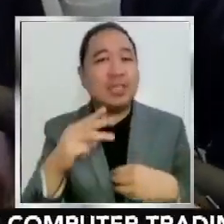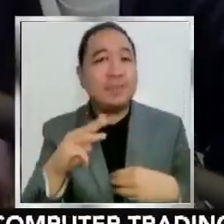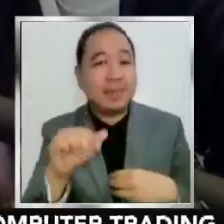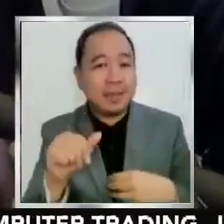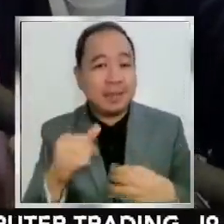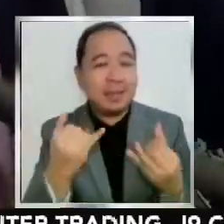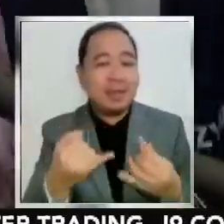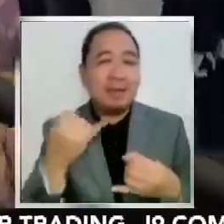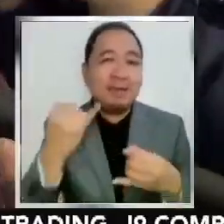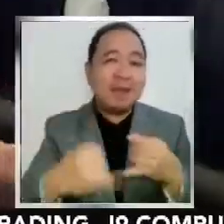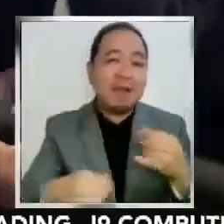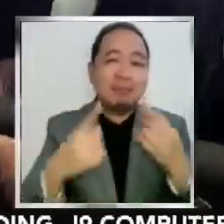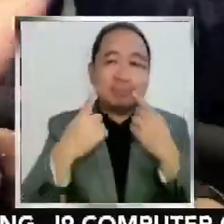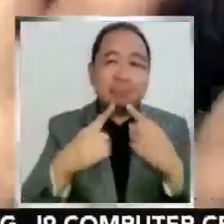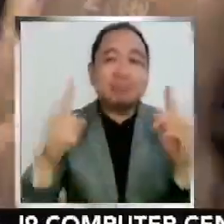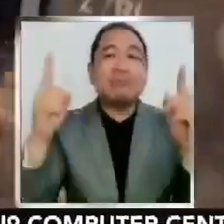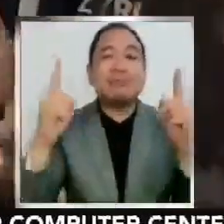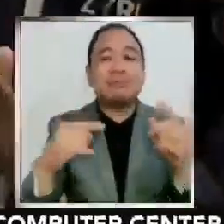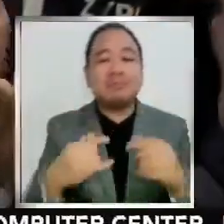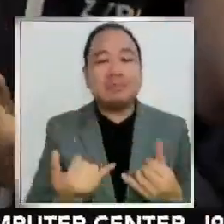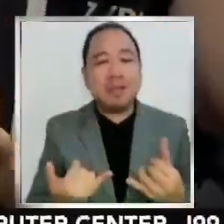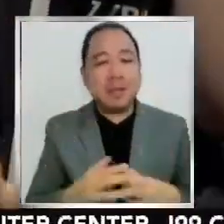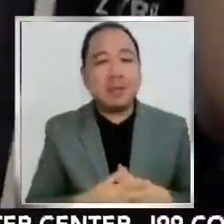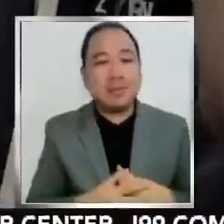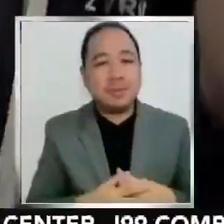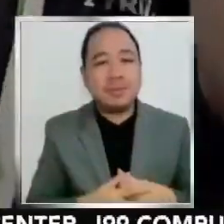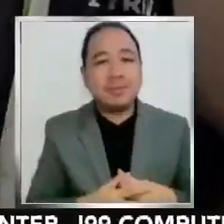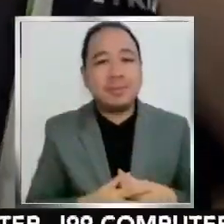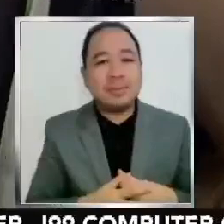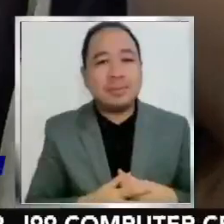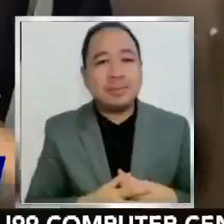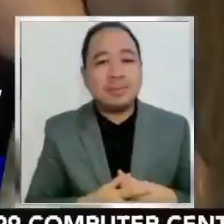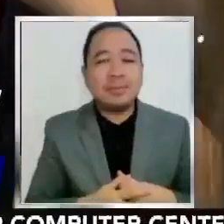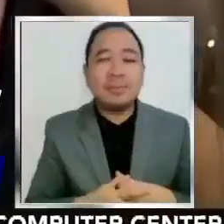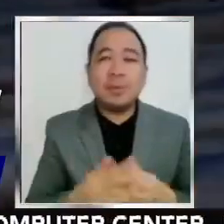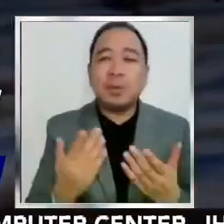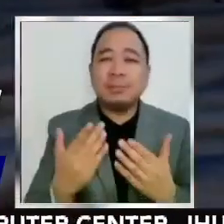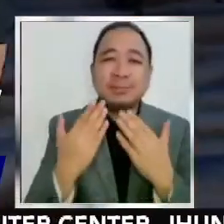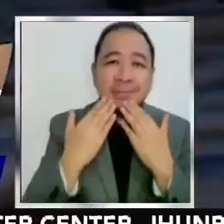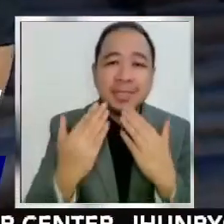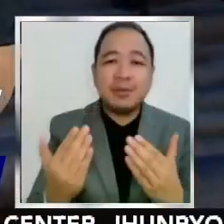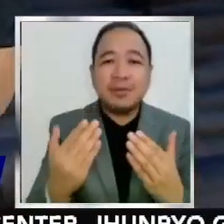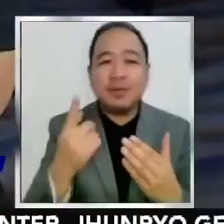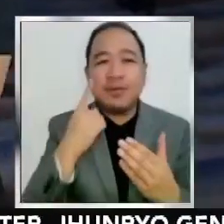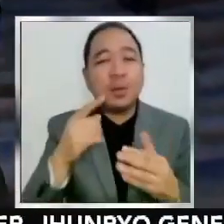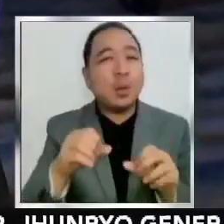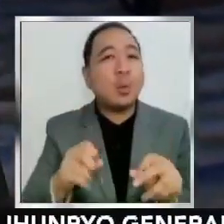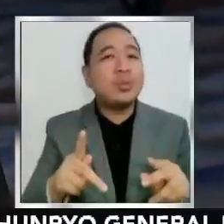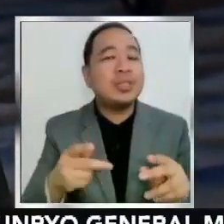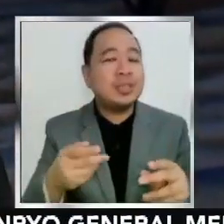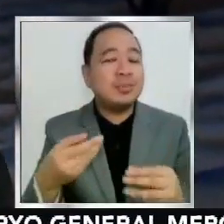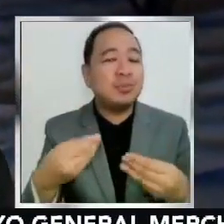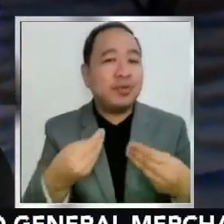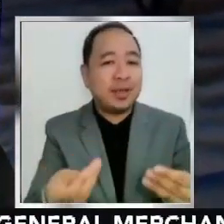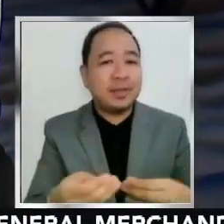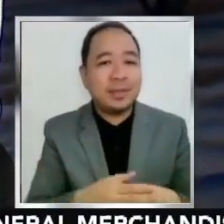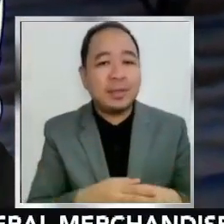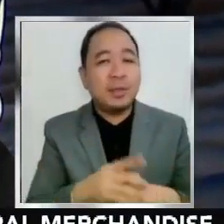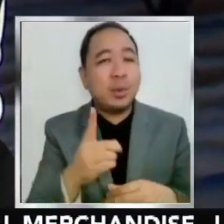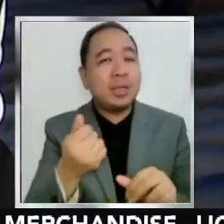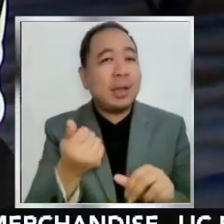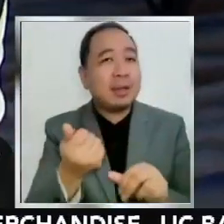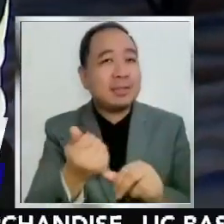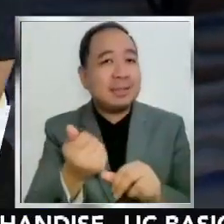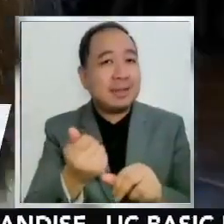na kami, Sparkle Teens! We are just very thankful and it's a dream come true po talaga. Ayon kay Sparkle Assistant Vice President